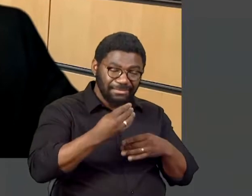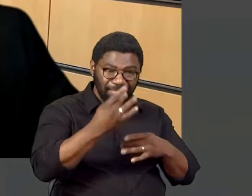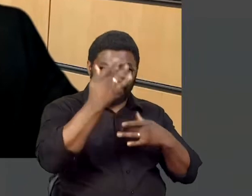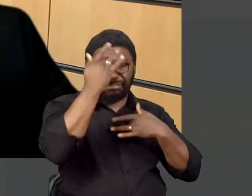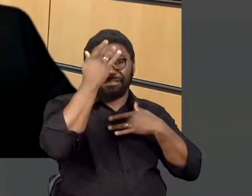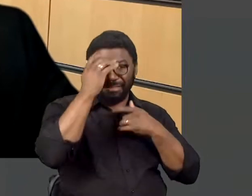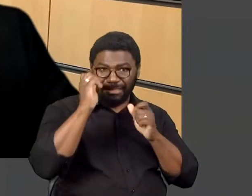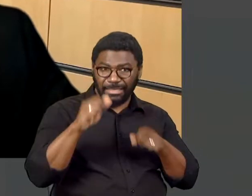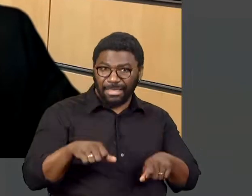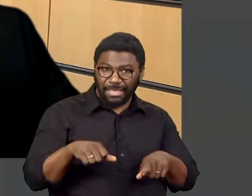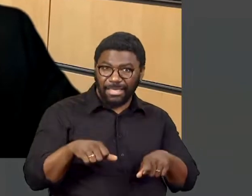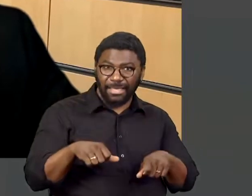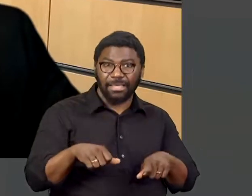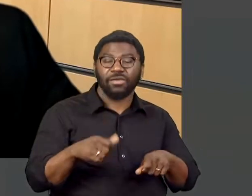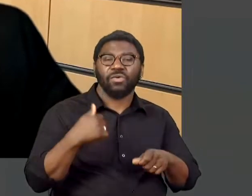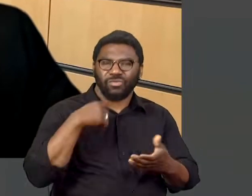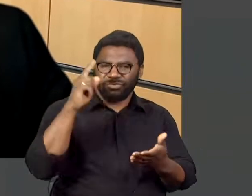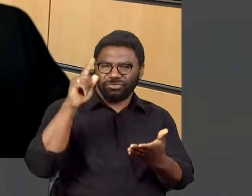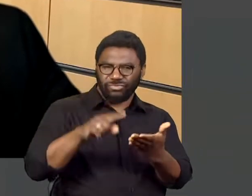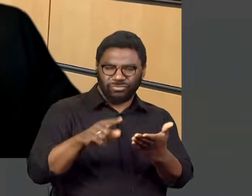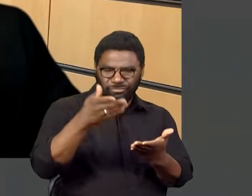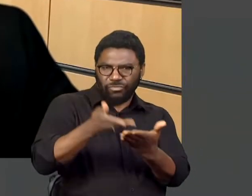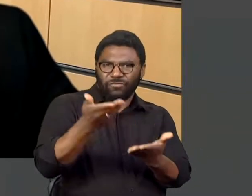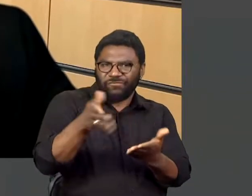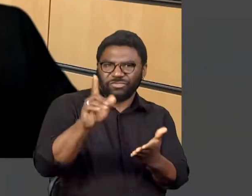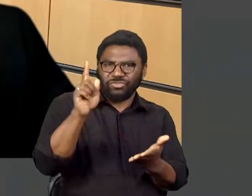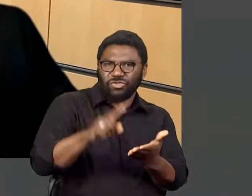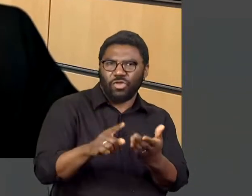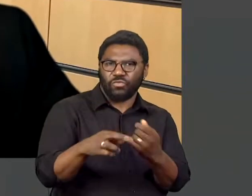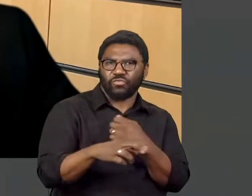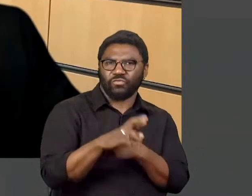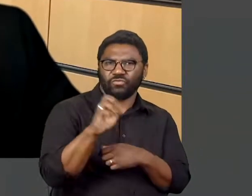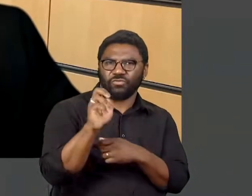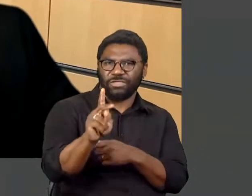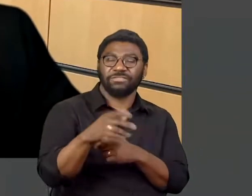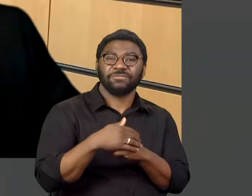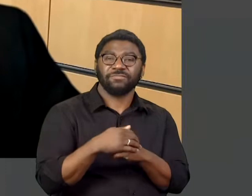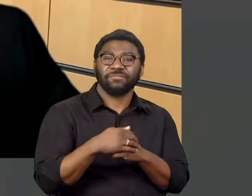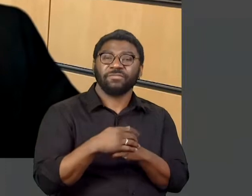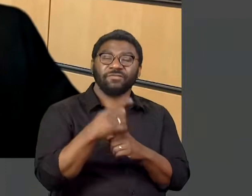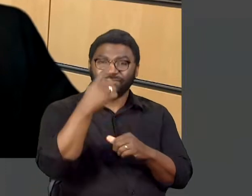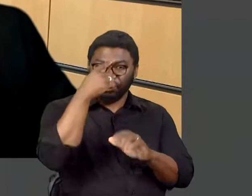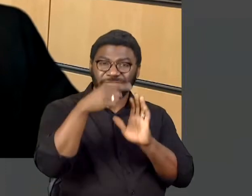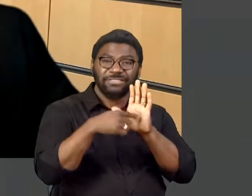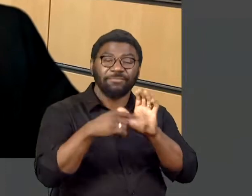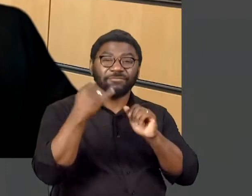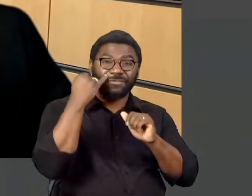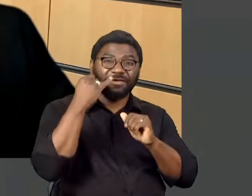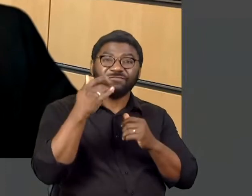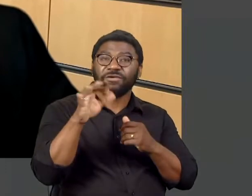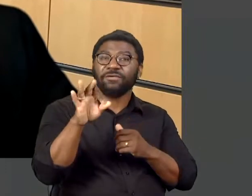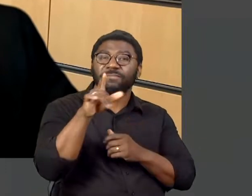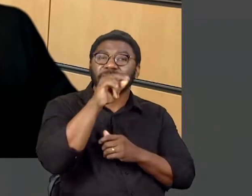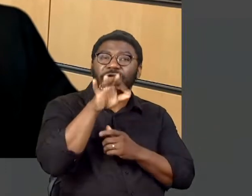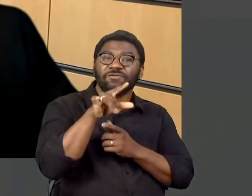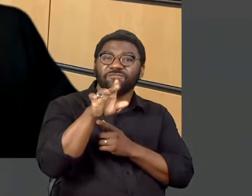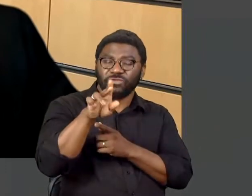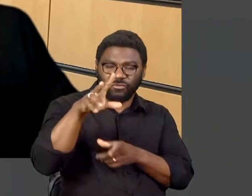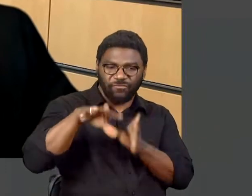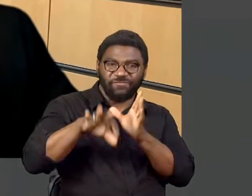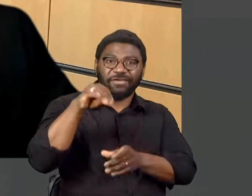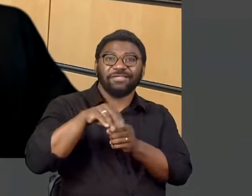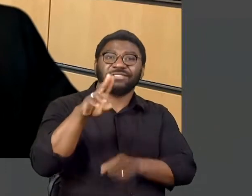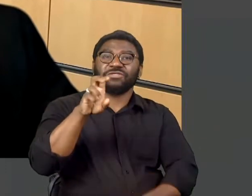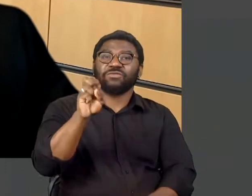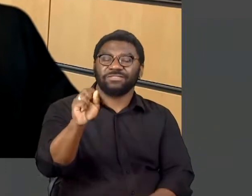contaminated shell eggs is low. For instance, when a case of bird flu is detected in the U.S., the chance of infected poultry or eggs entering the food